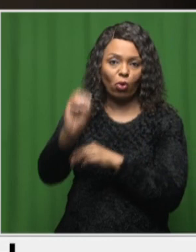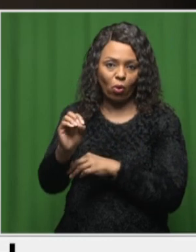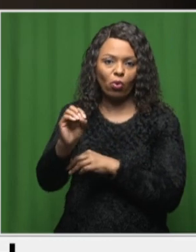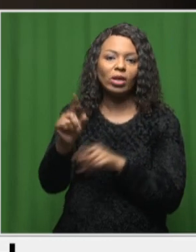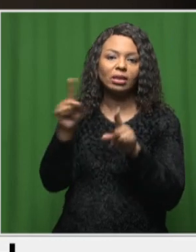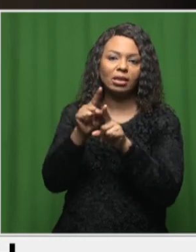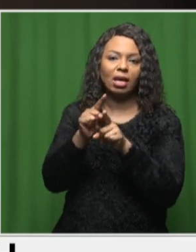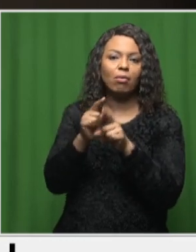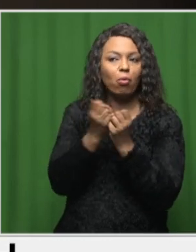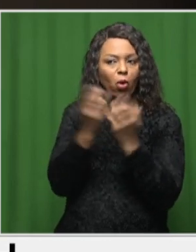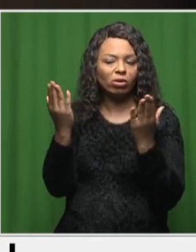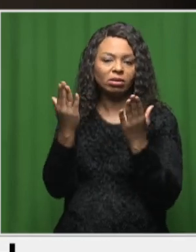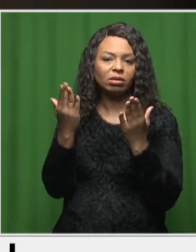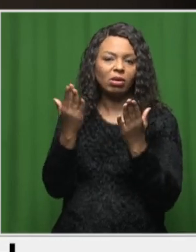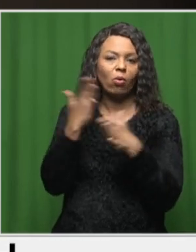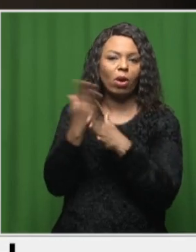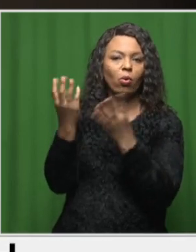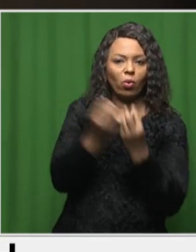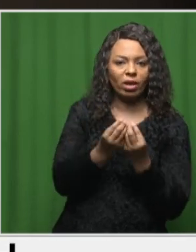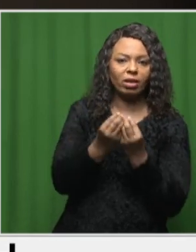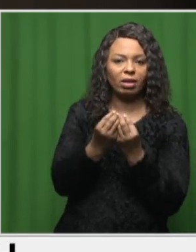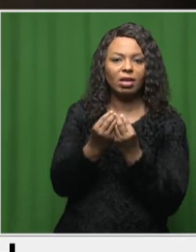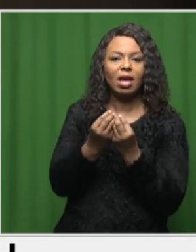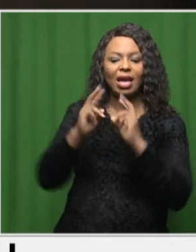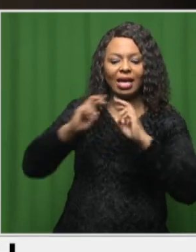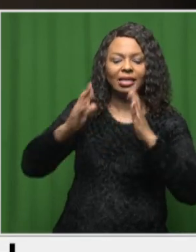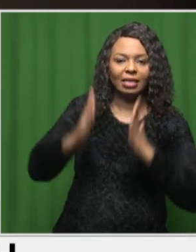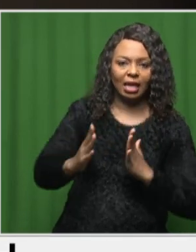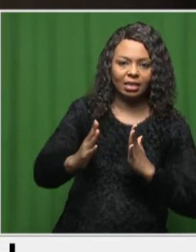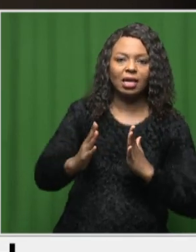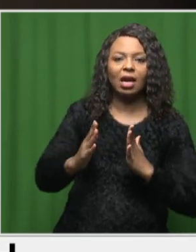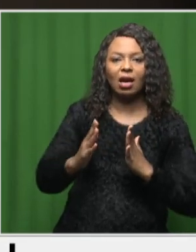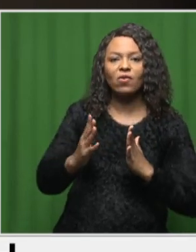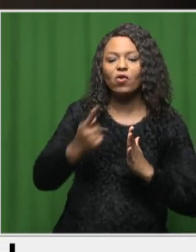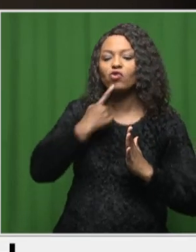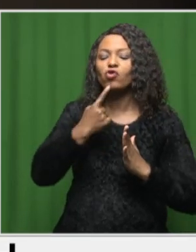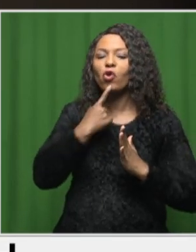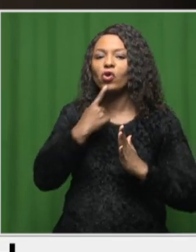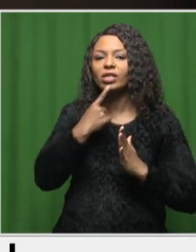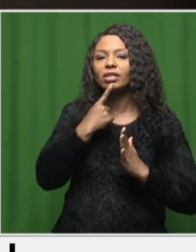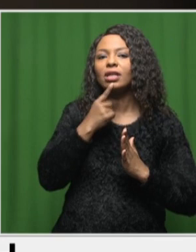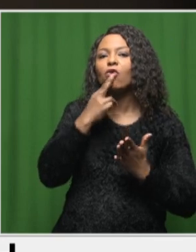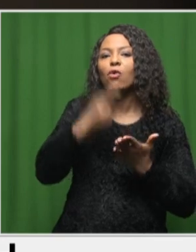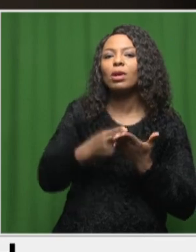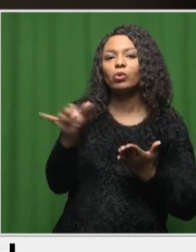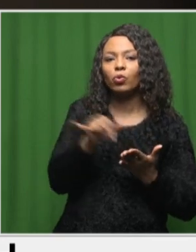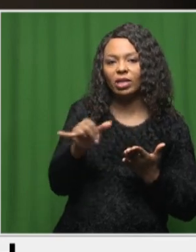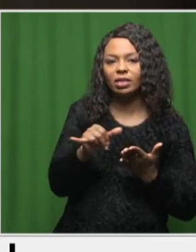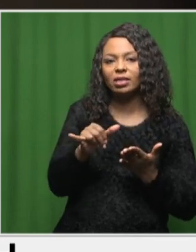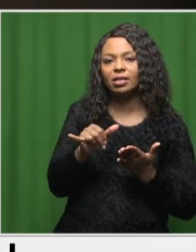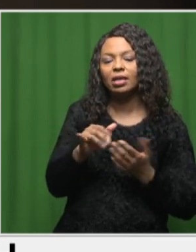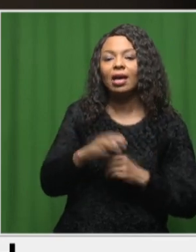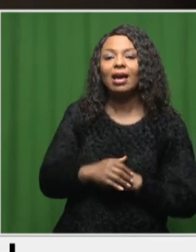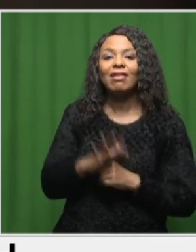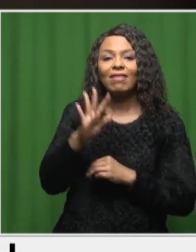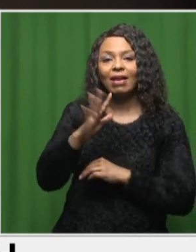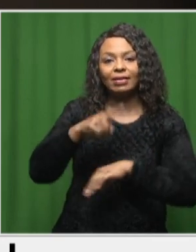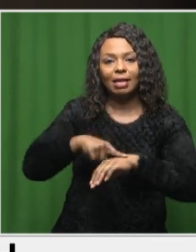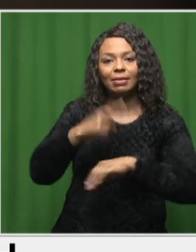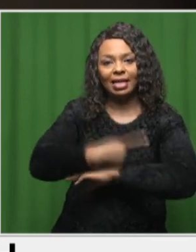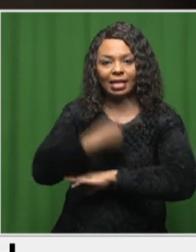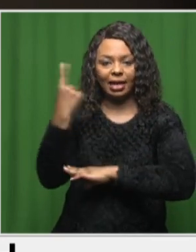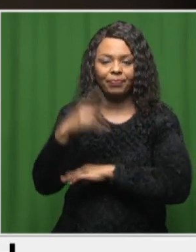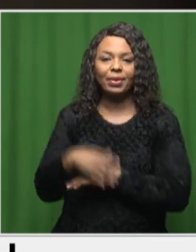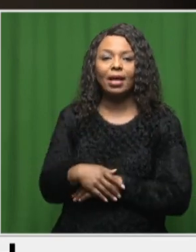with a lot of good, well-standing researchers, and so it is recommended for 5 grams a day. Now, if you look at